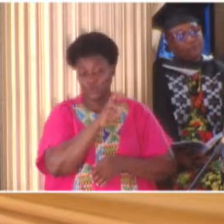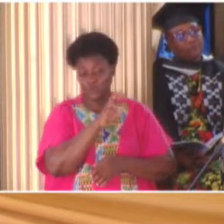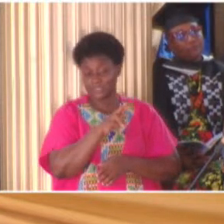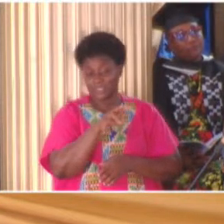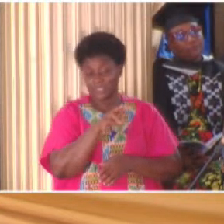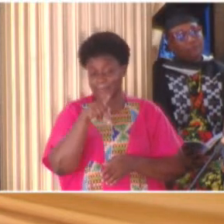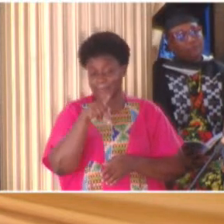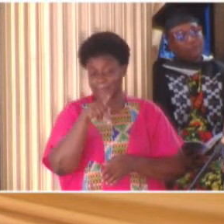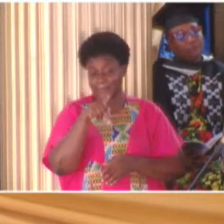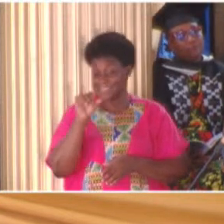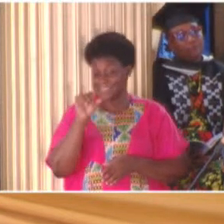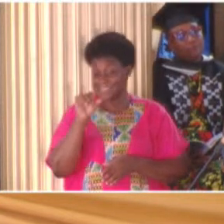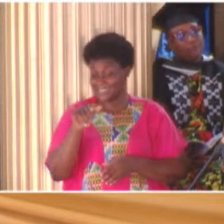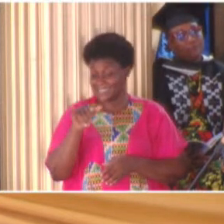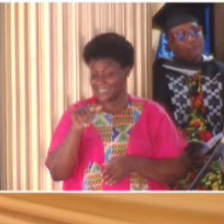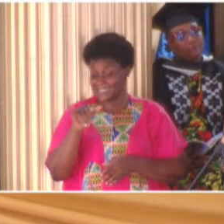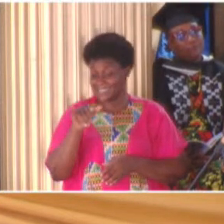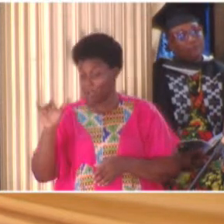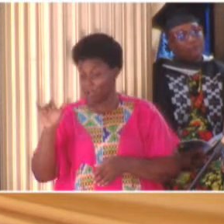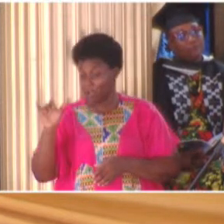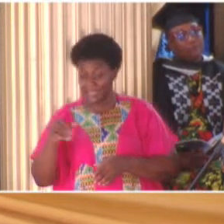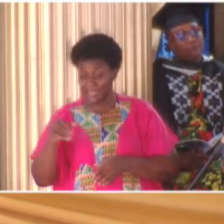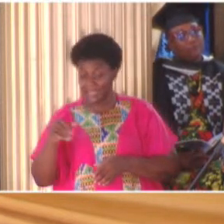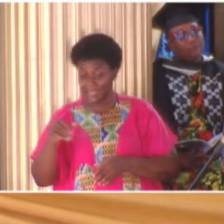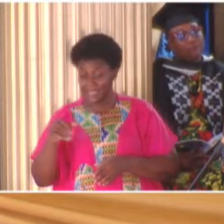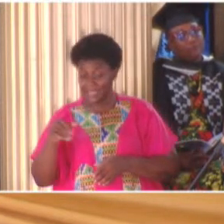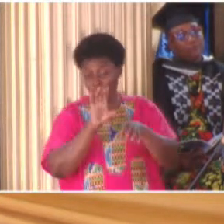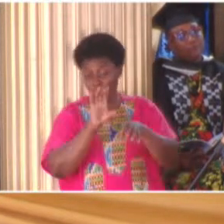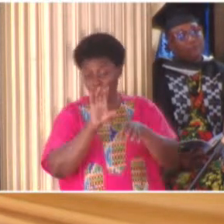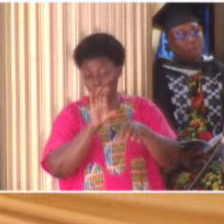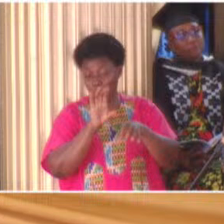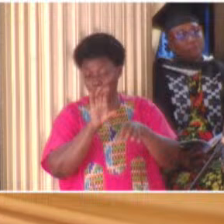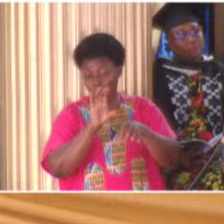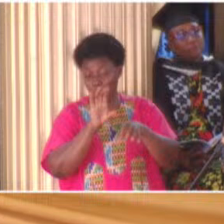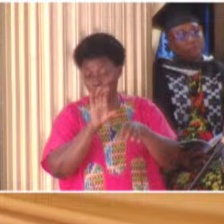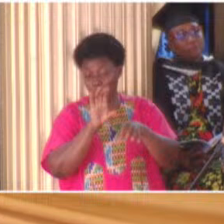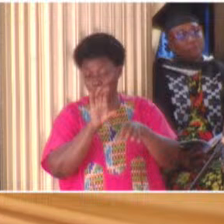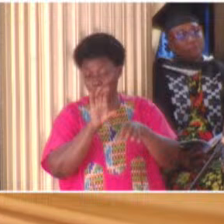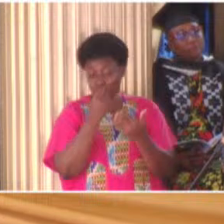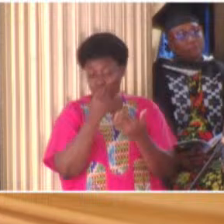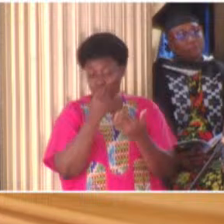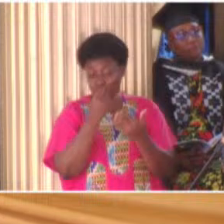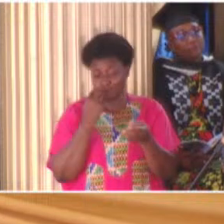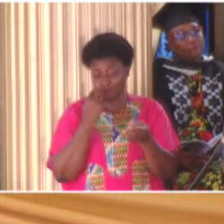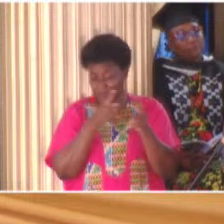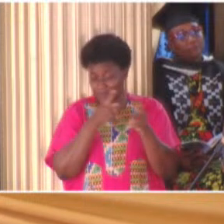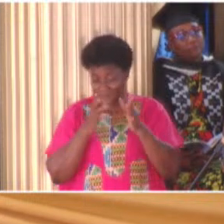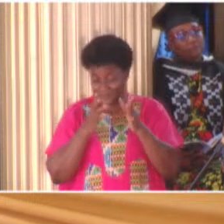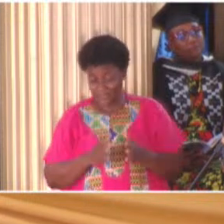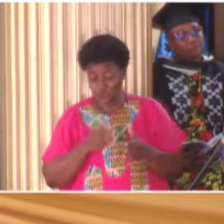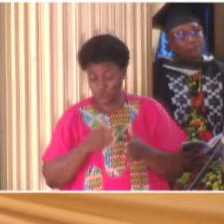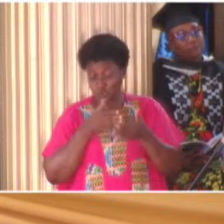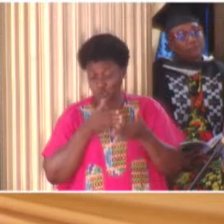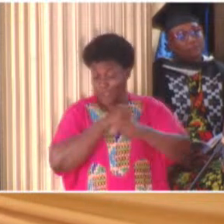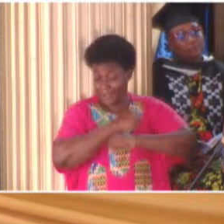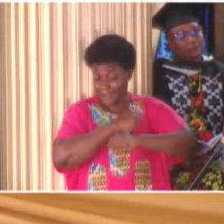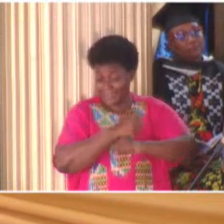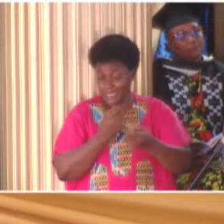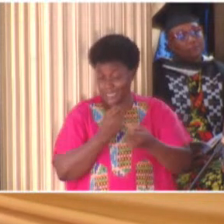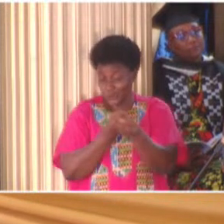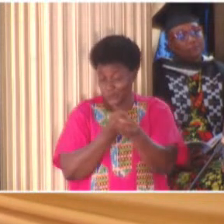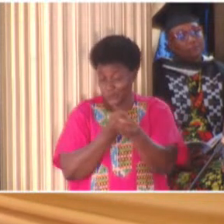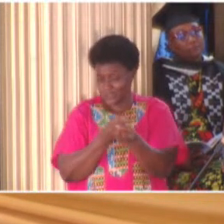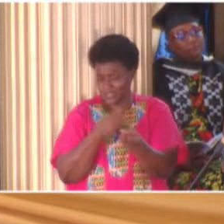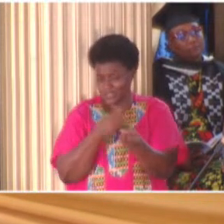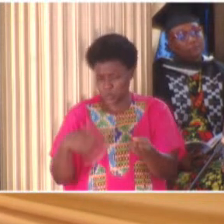Okai, the head of Department of Computer Engineering, who served as my project supervisor. Your guidance and support have